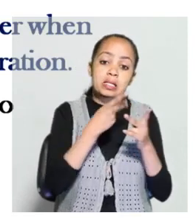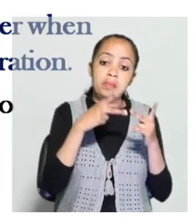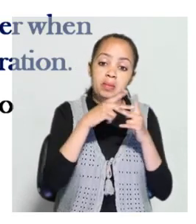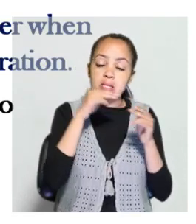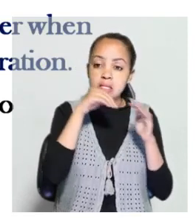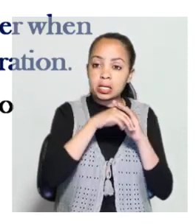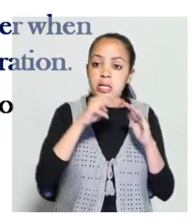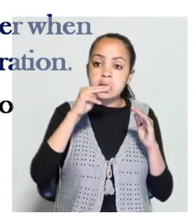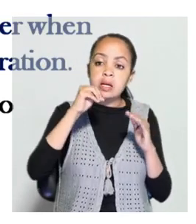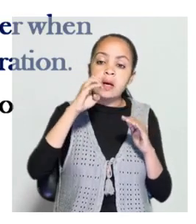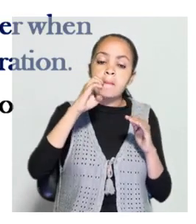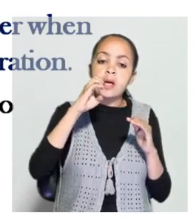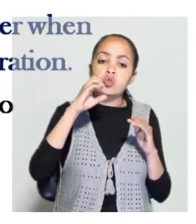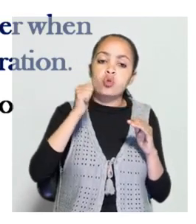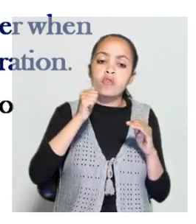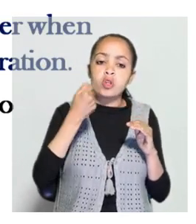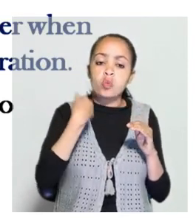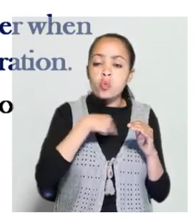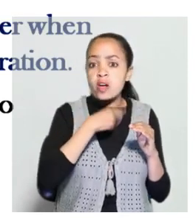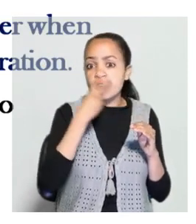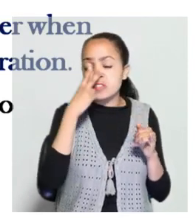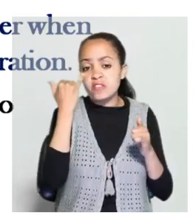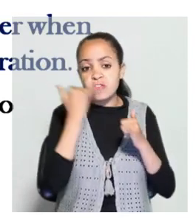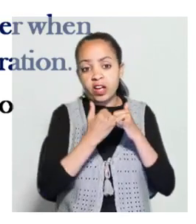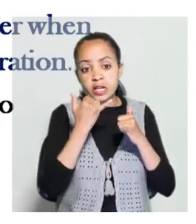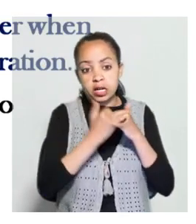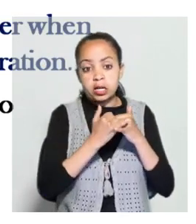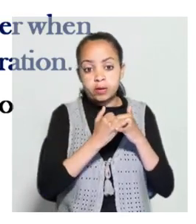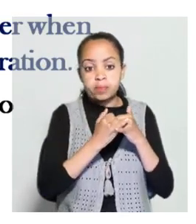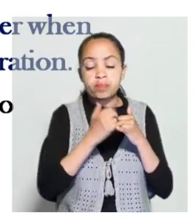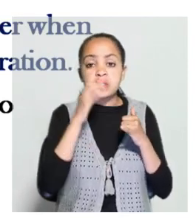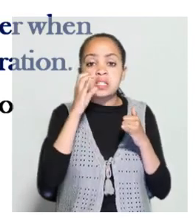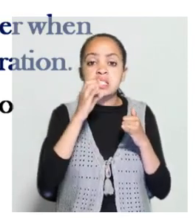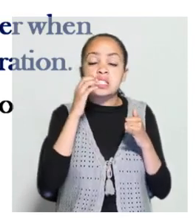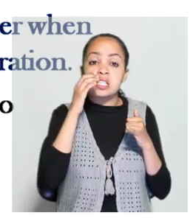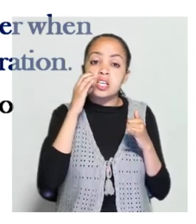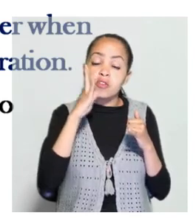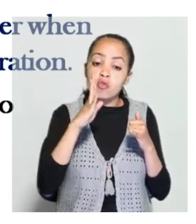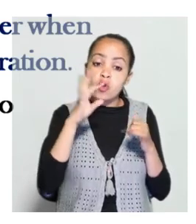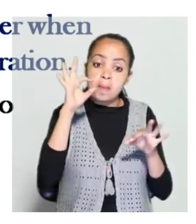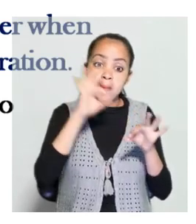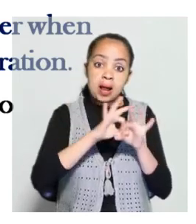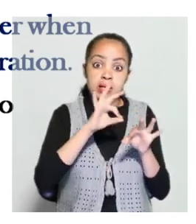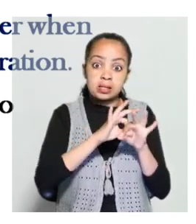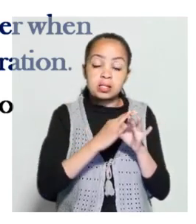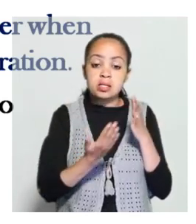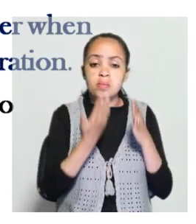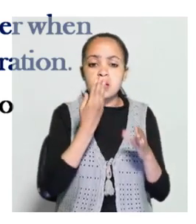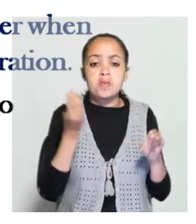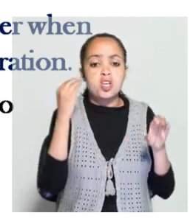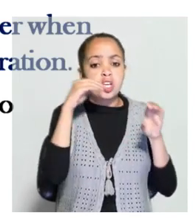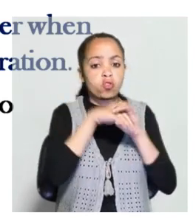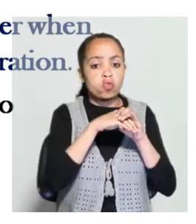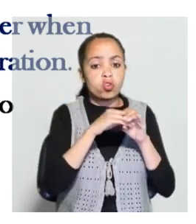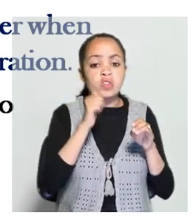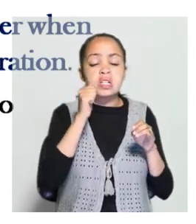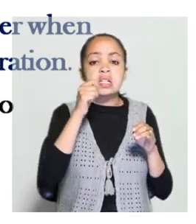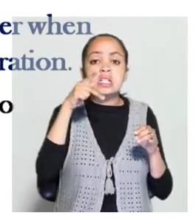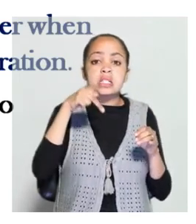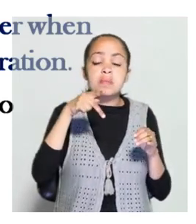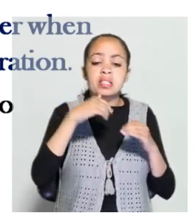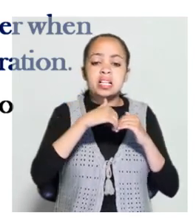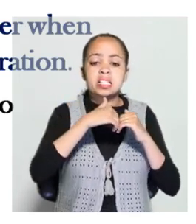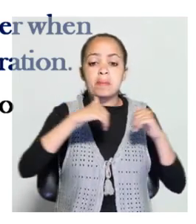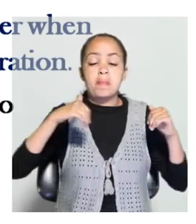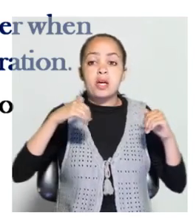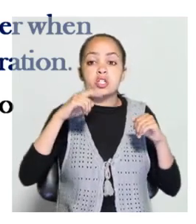cell. Finally again, we have seen C4 plants may be evolve with spatial separation step